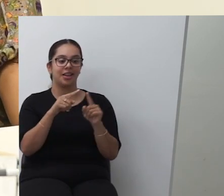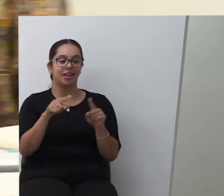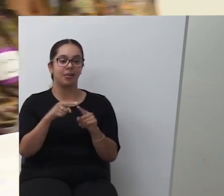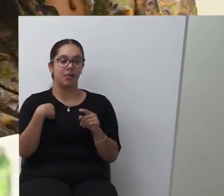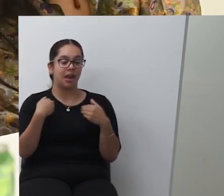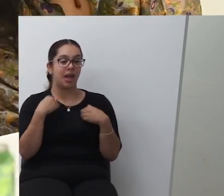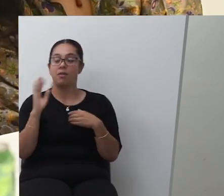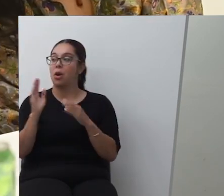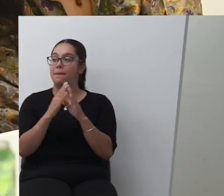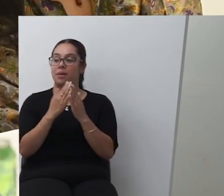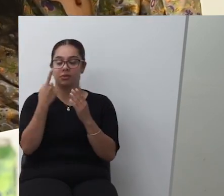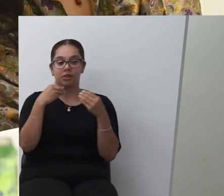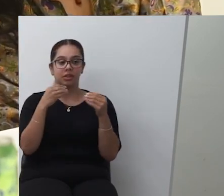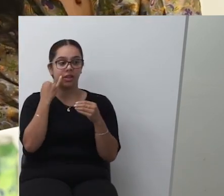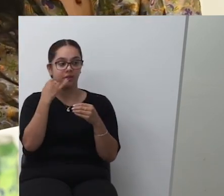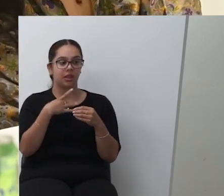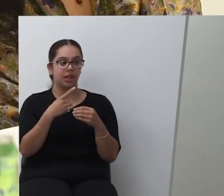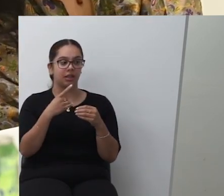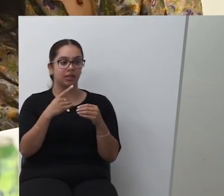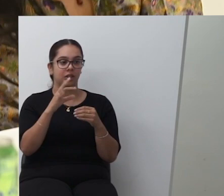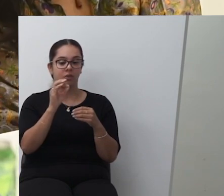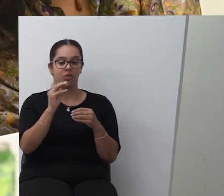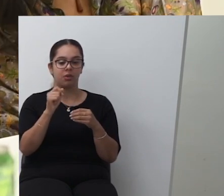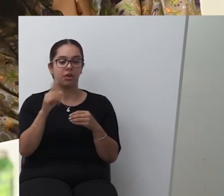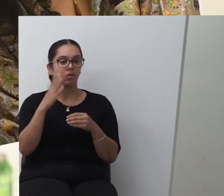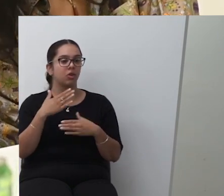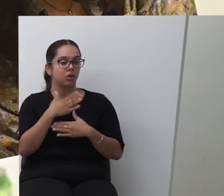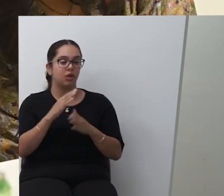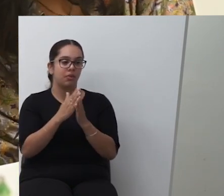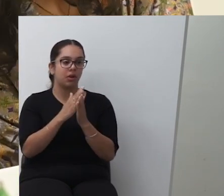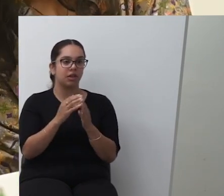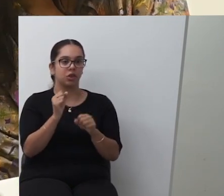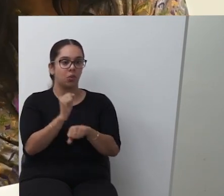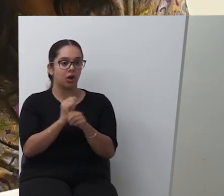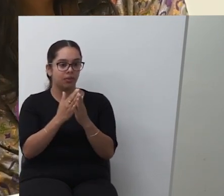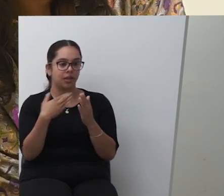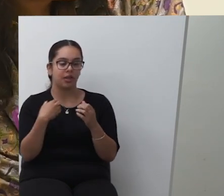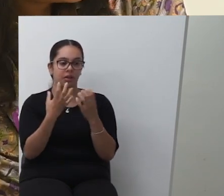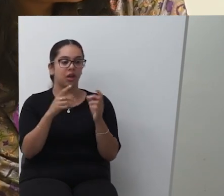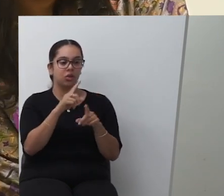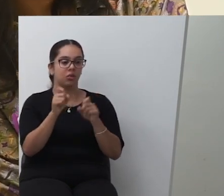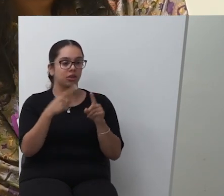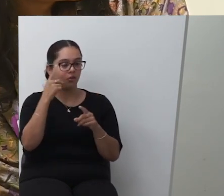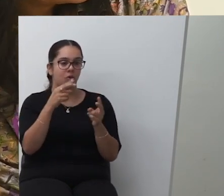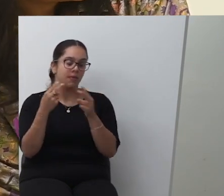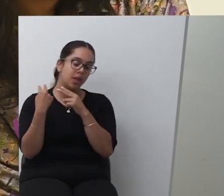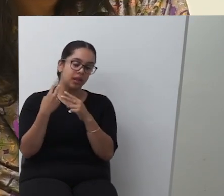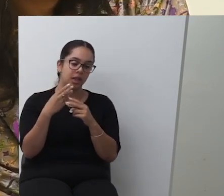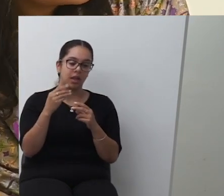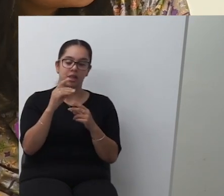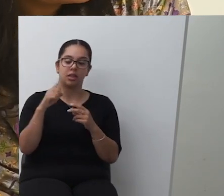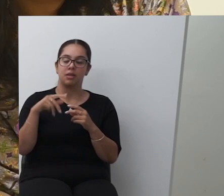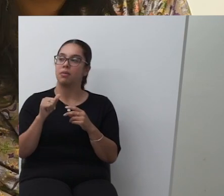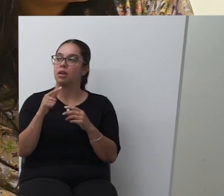sale. And if you like this format, I think you'll really like the book because it's actually a workbook. There's lots of questions for reflection. And Deepa